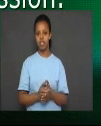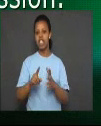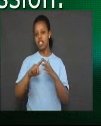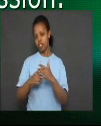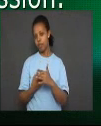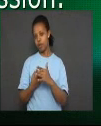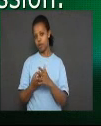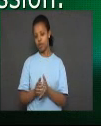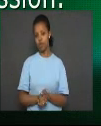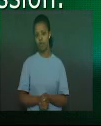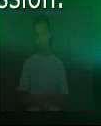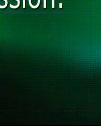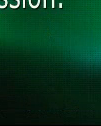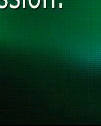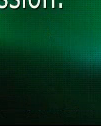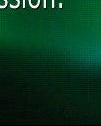Begin.